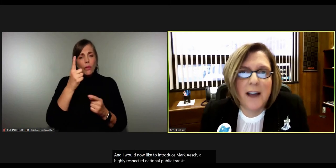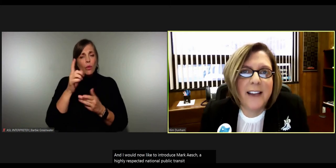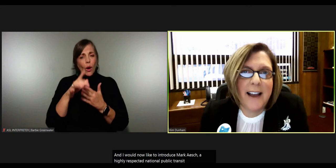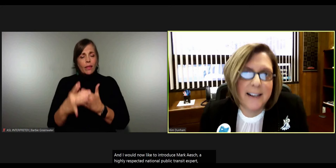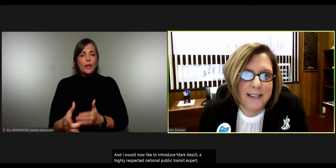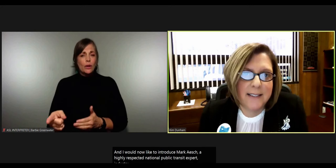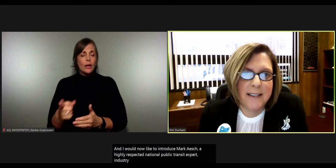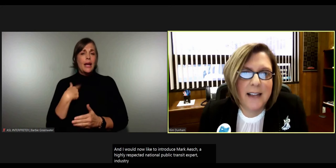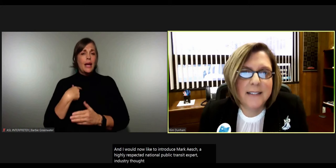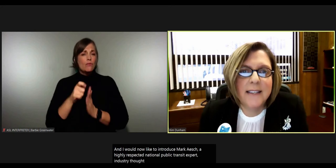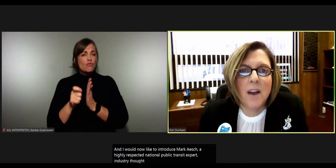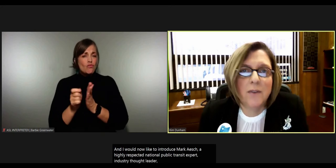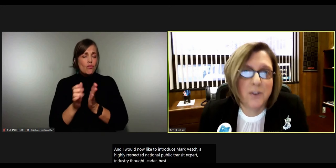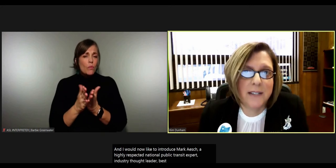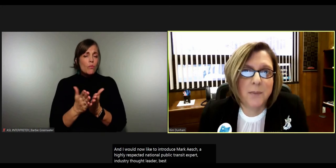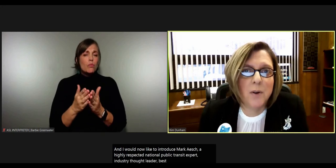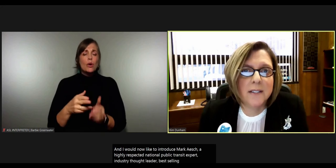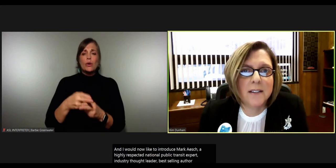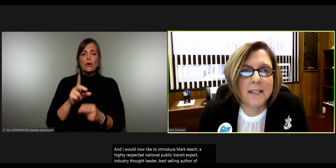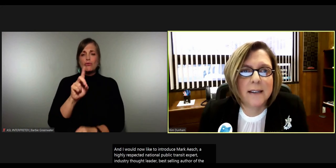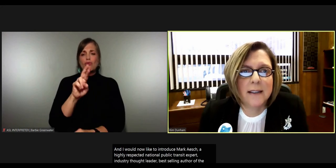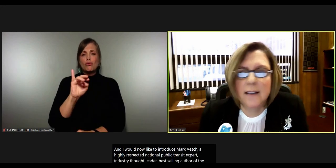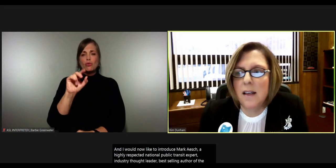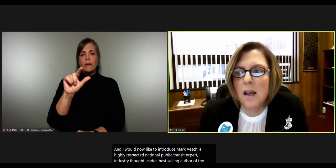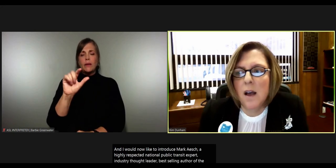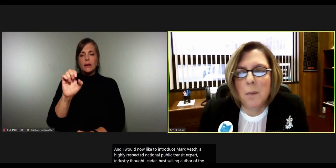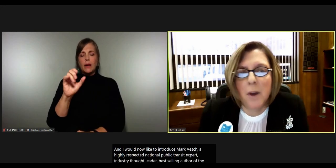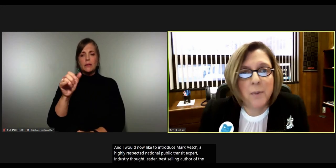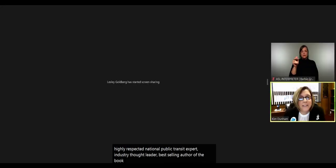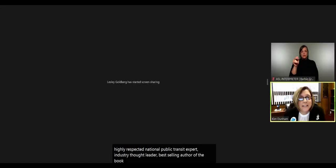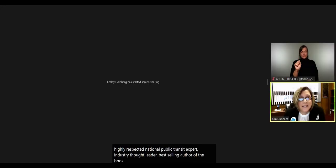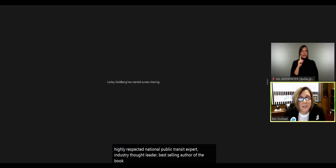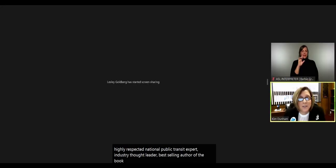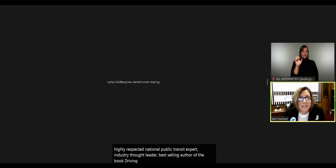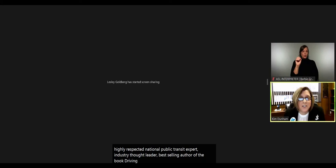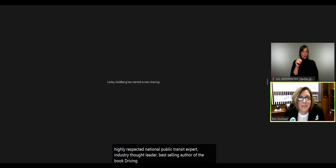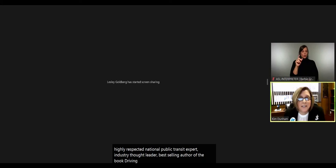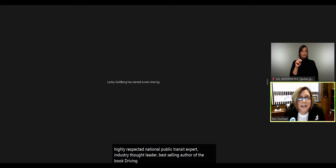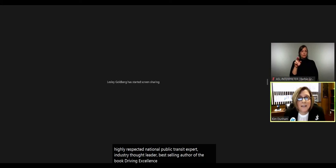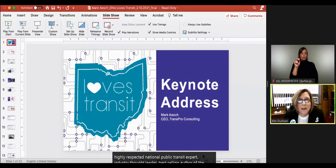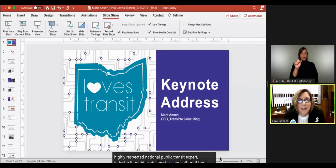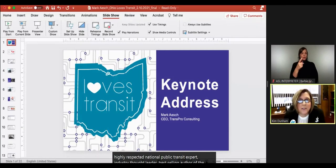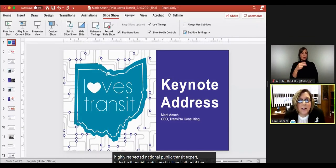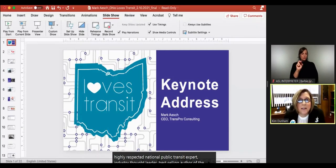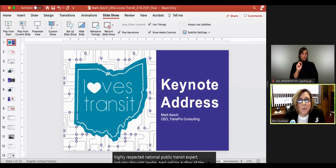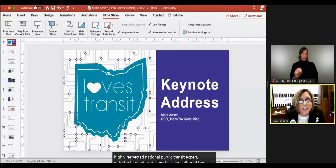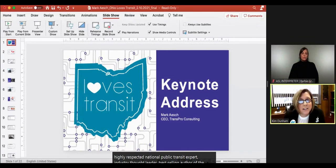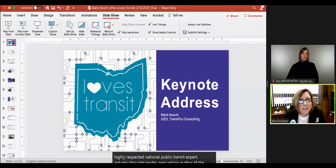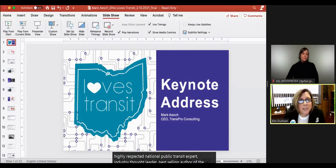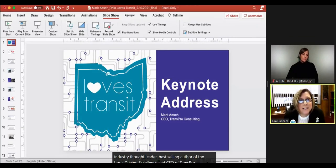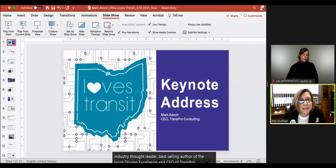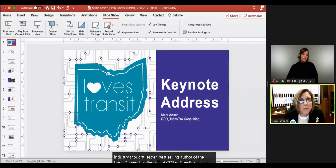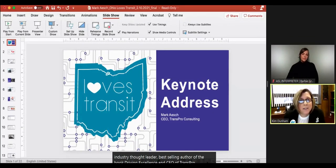book Driving Excellence, and CEO of TransPro Consulting. Mark previously served as the Chief Executive Officer at